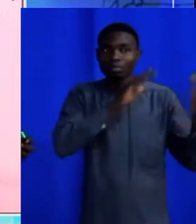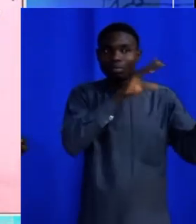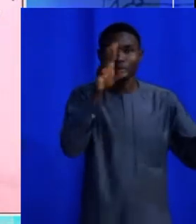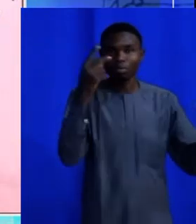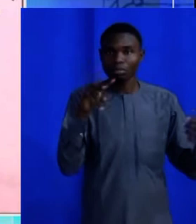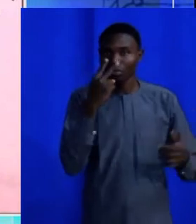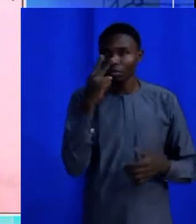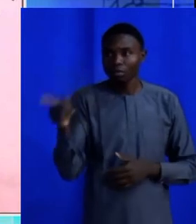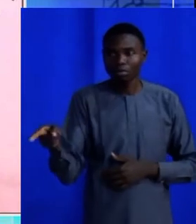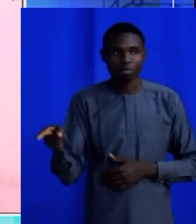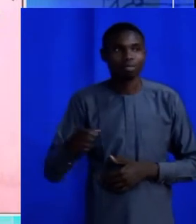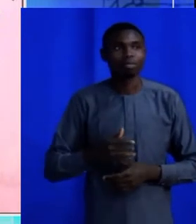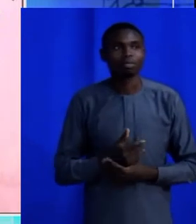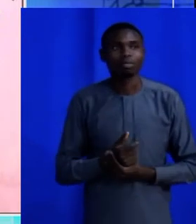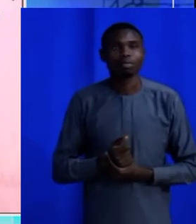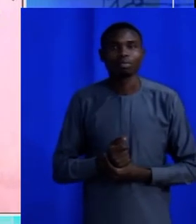clothes.